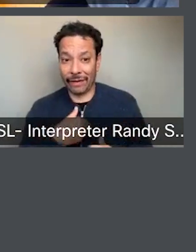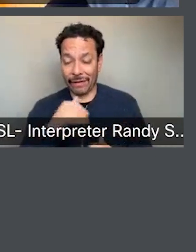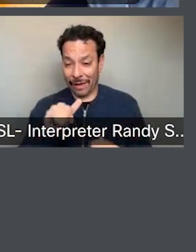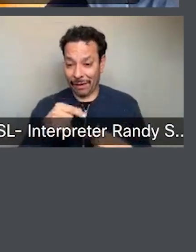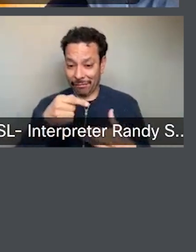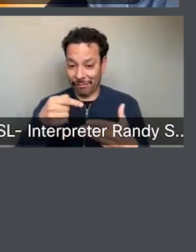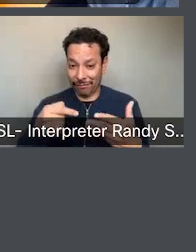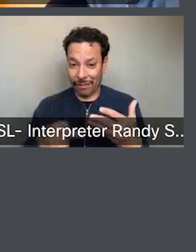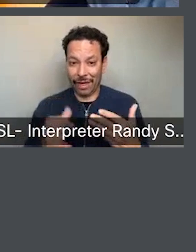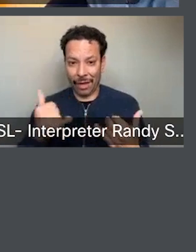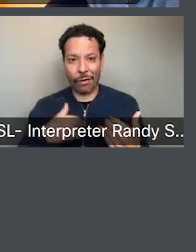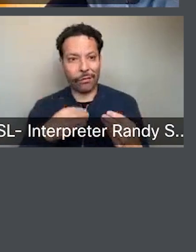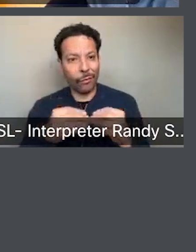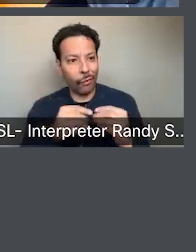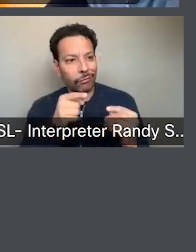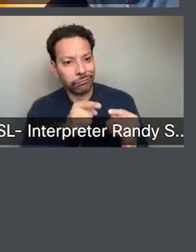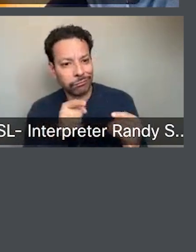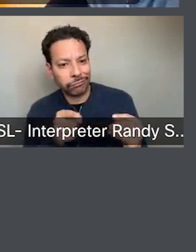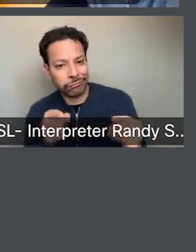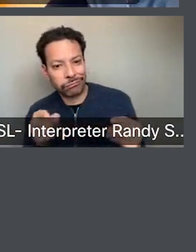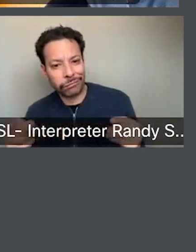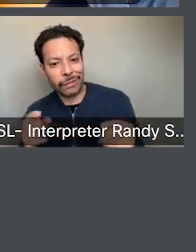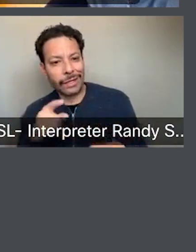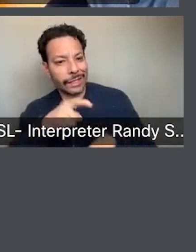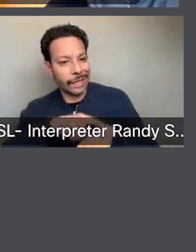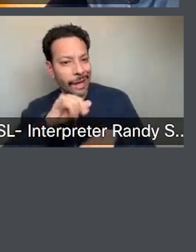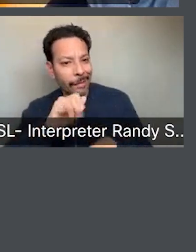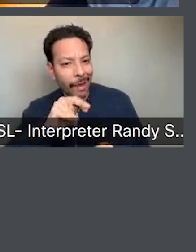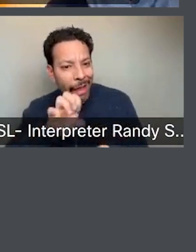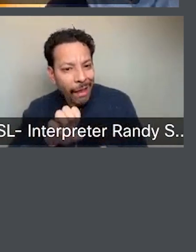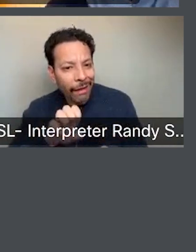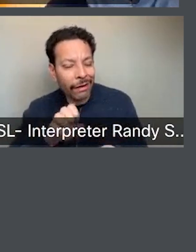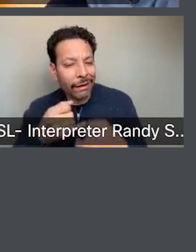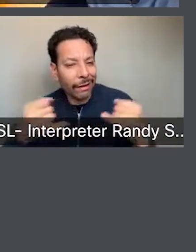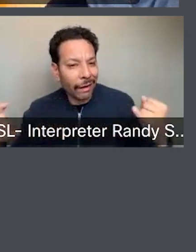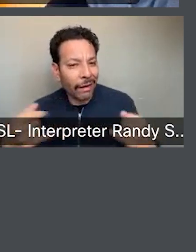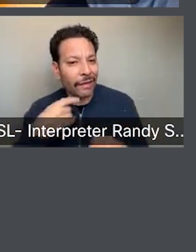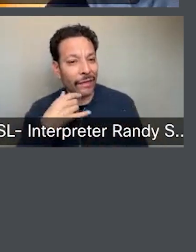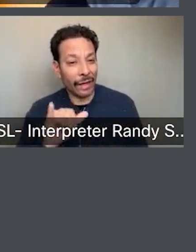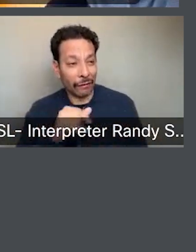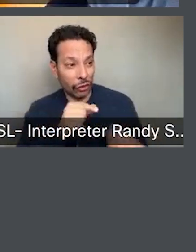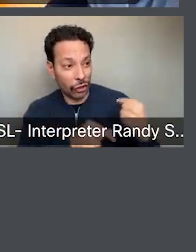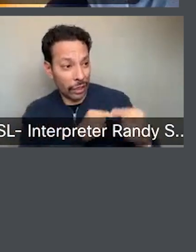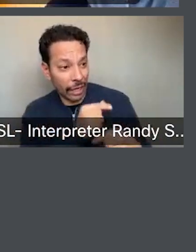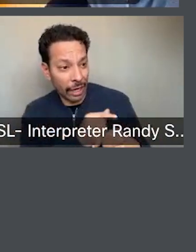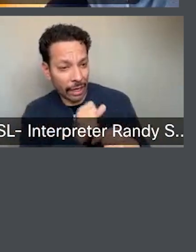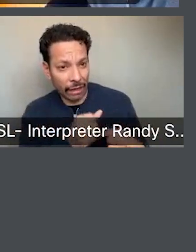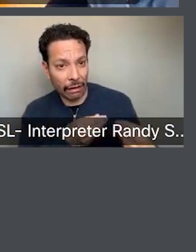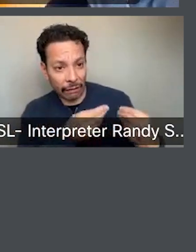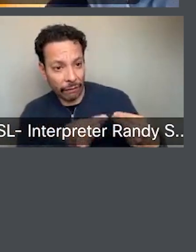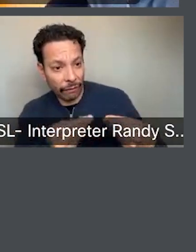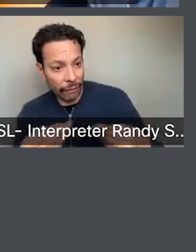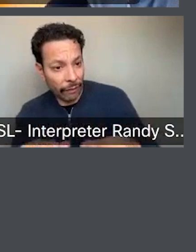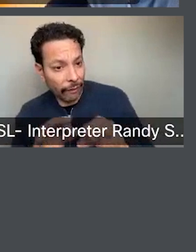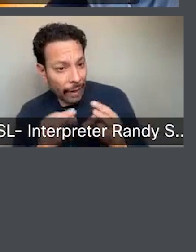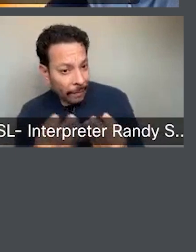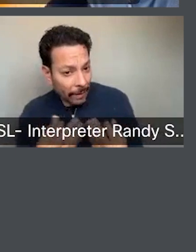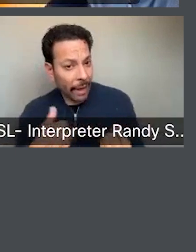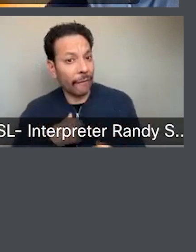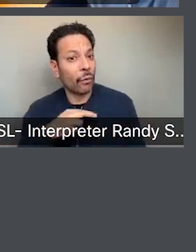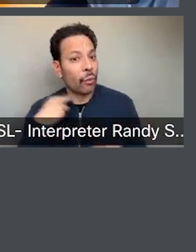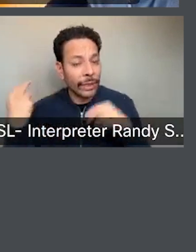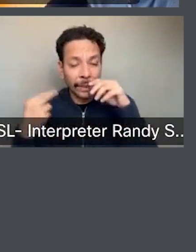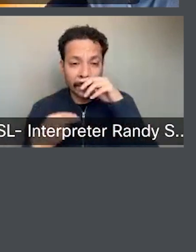the timeline where we're thinking, are there genetic factors that can predict academic risks? Are there other